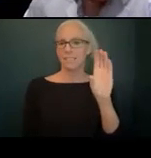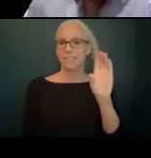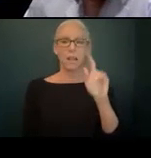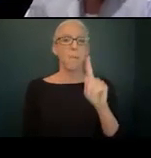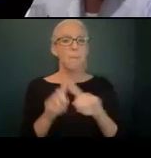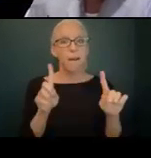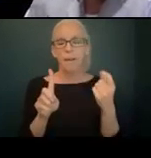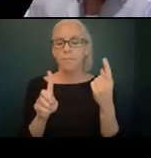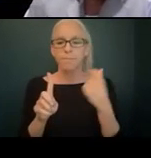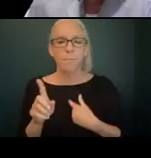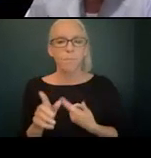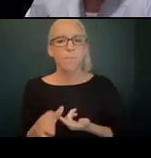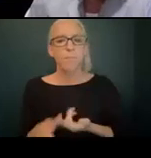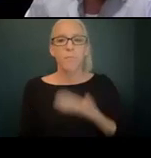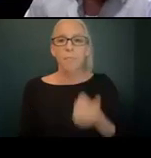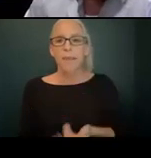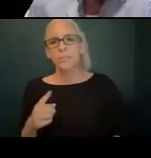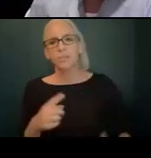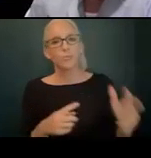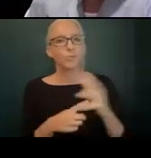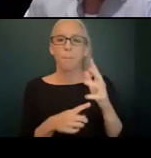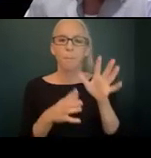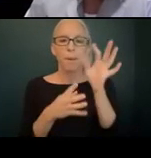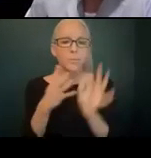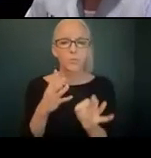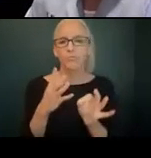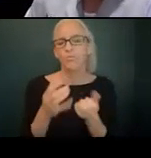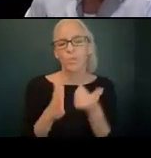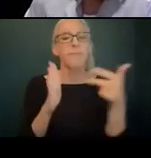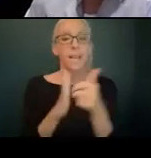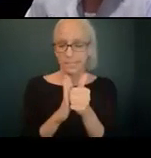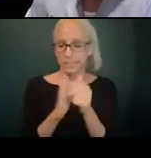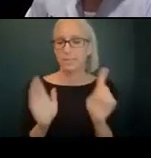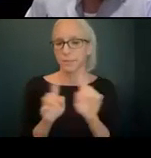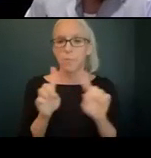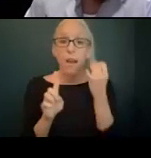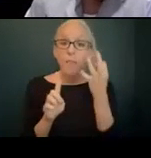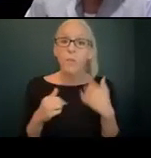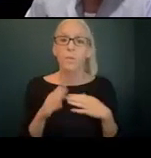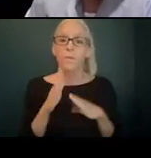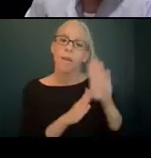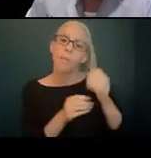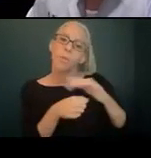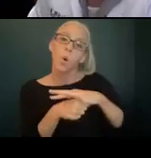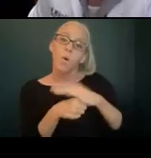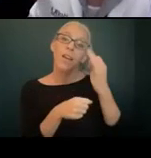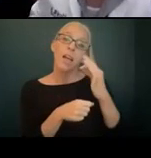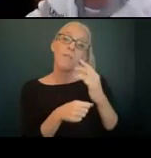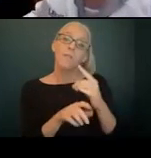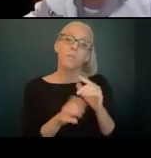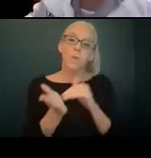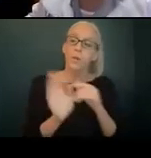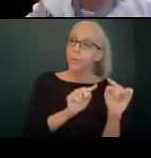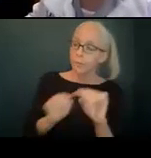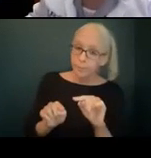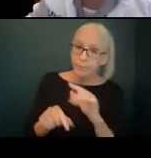That's absolutely the most important effect that you will see on this. But for people that do develop COVID, if you come in early enough, you can get the antibody cocktails, and they